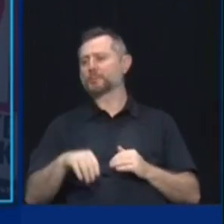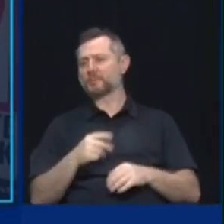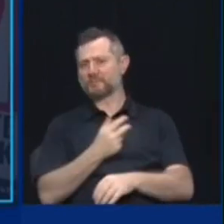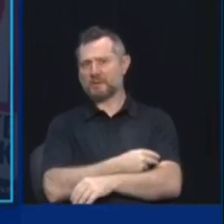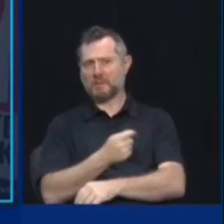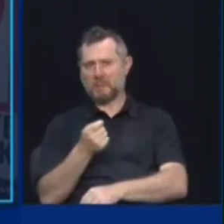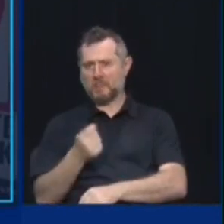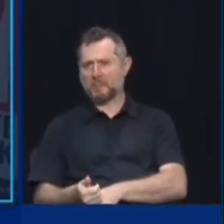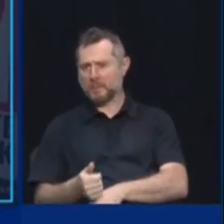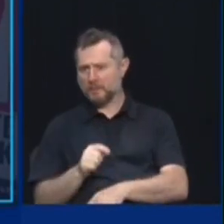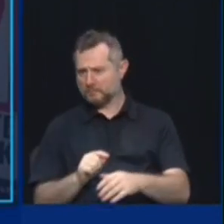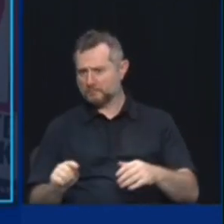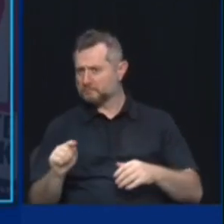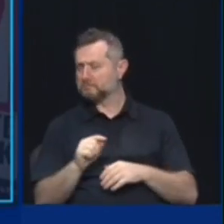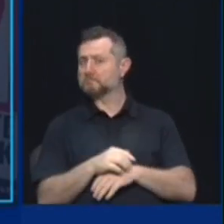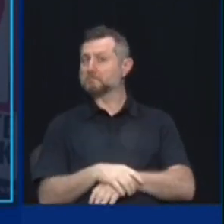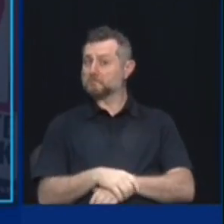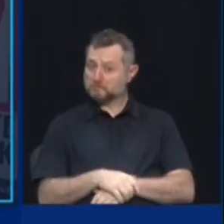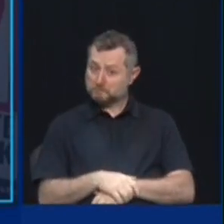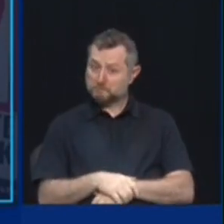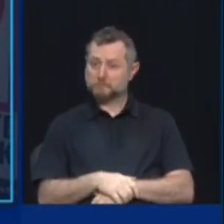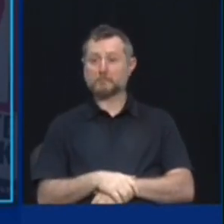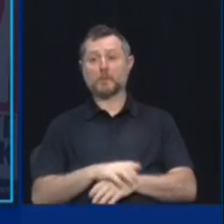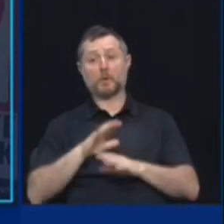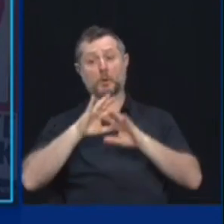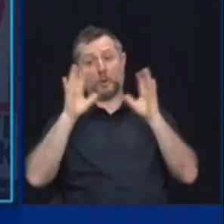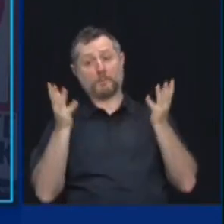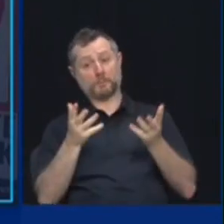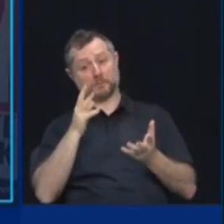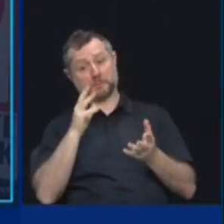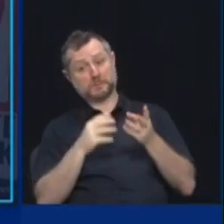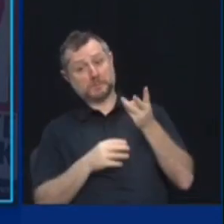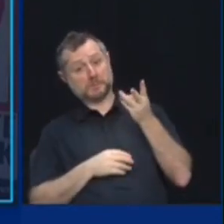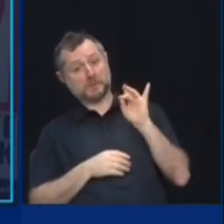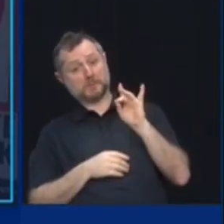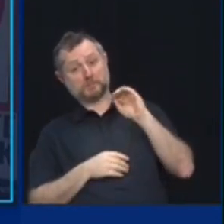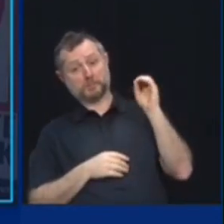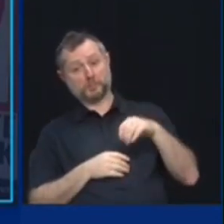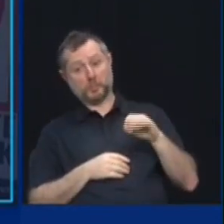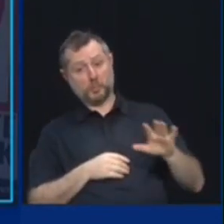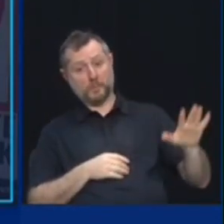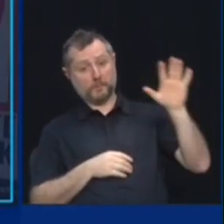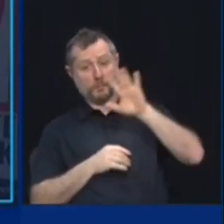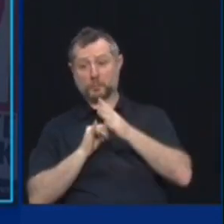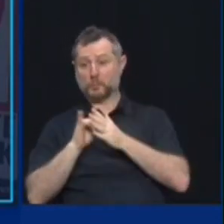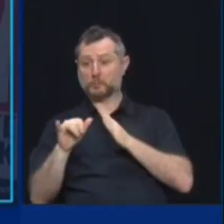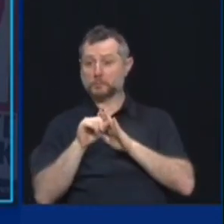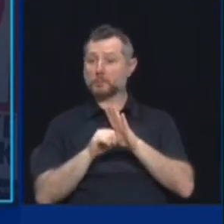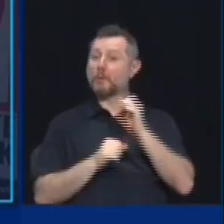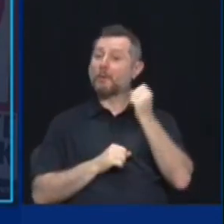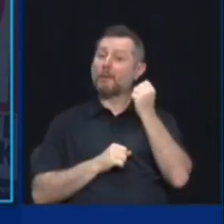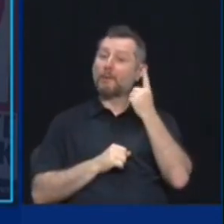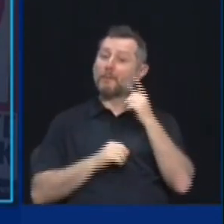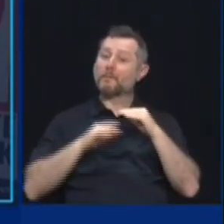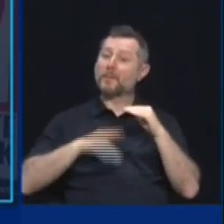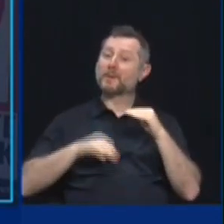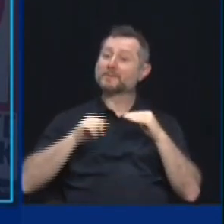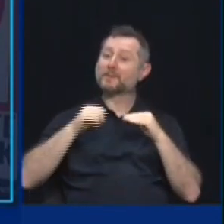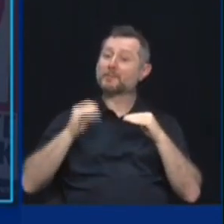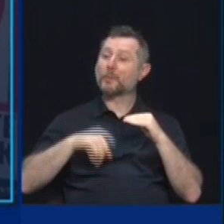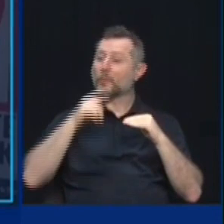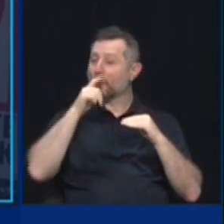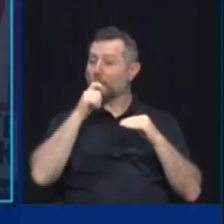The overall vaccination rate in the state is 68. So these zip codes are